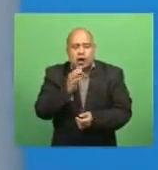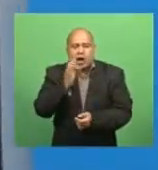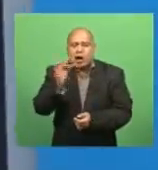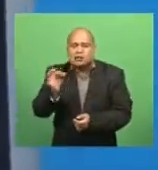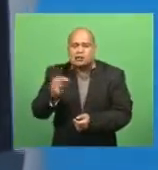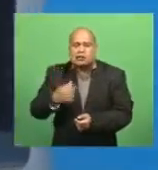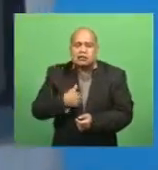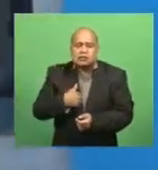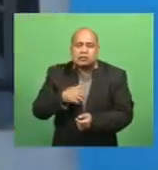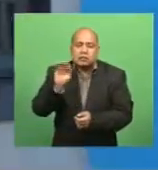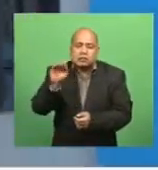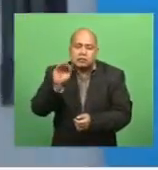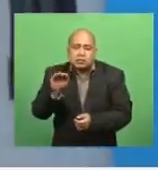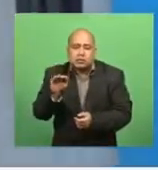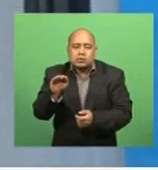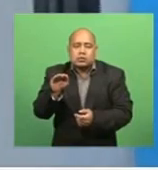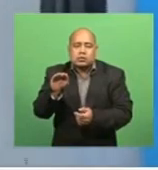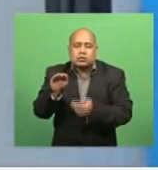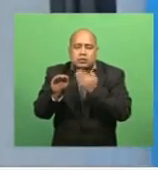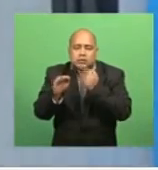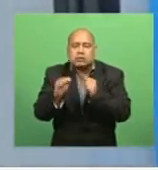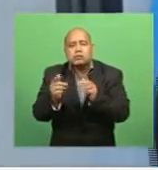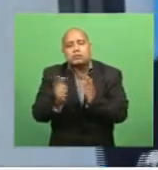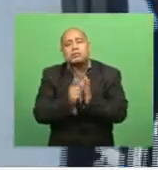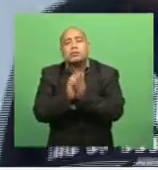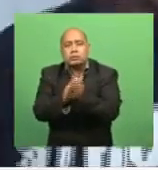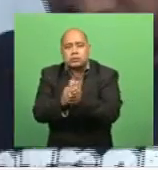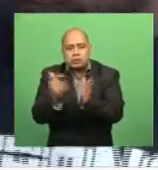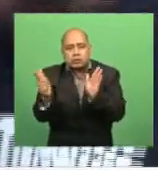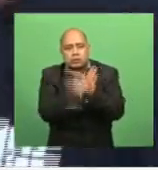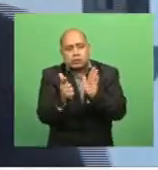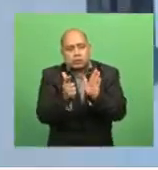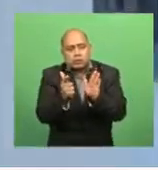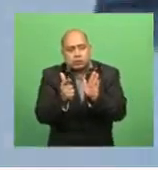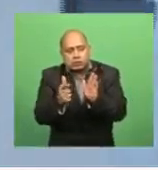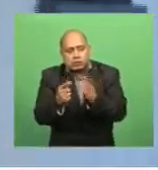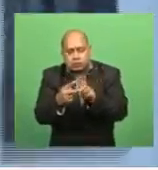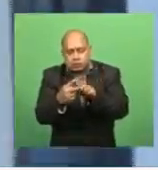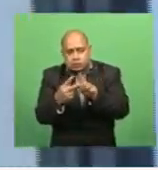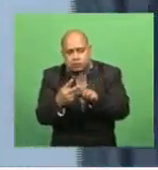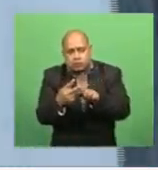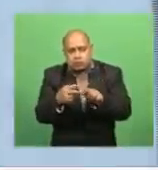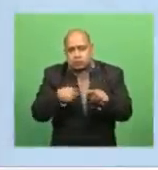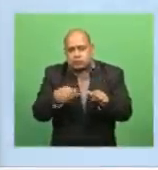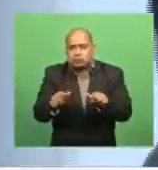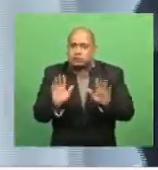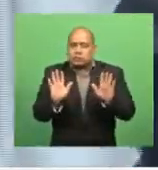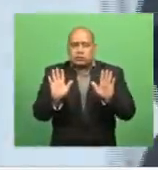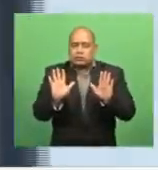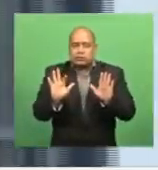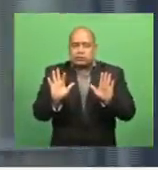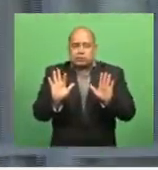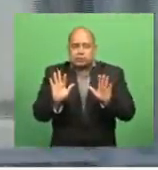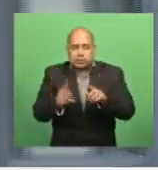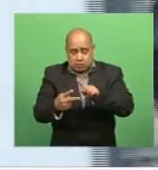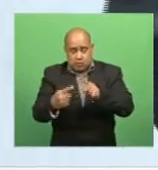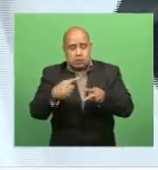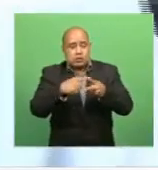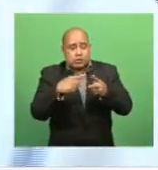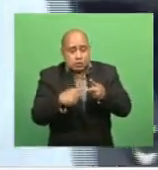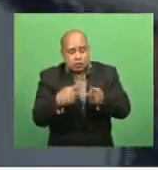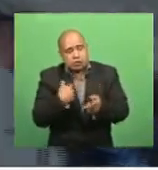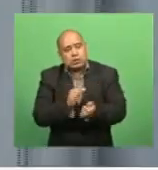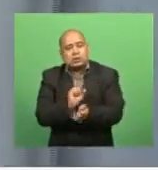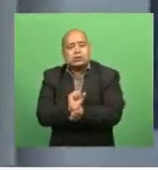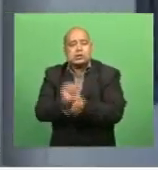third and the fourth accused have waived their right to a counsel. Mundu and Vosailangi have been released on bail with a bond of $200,